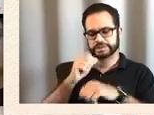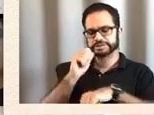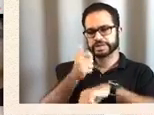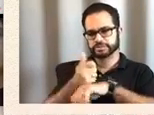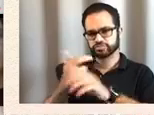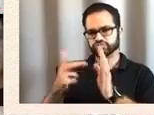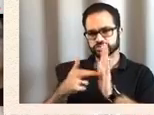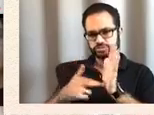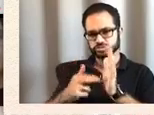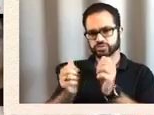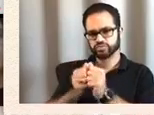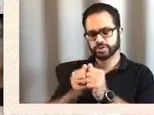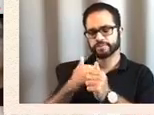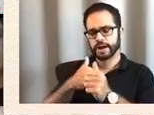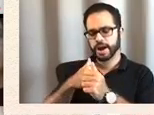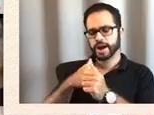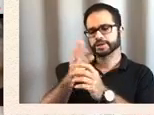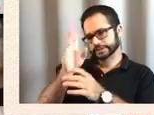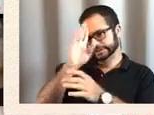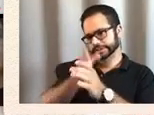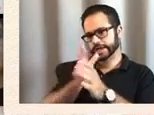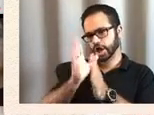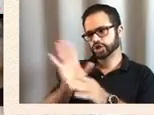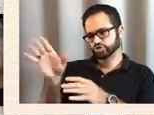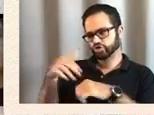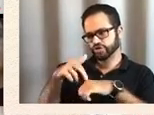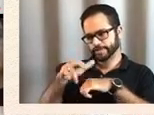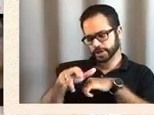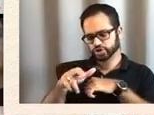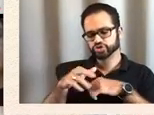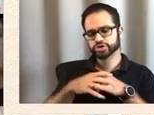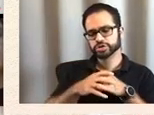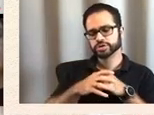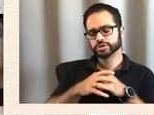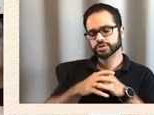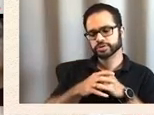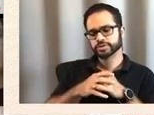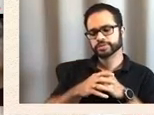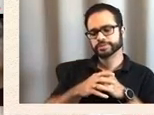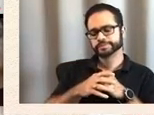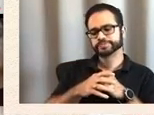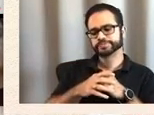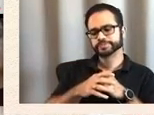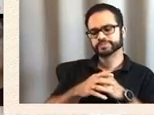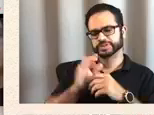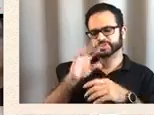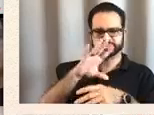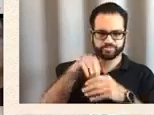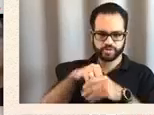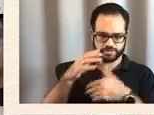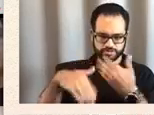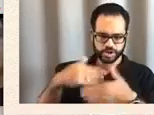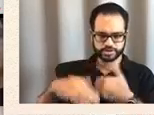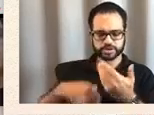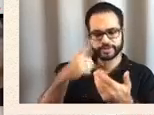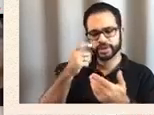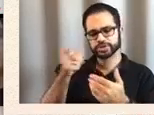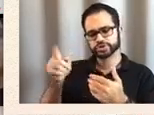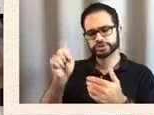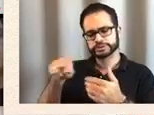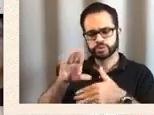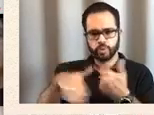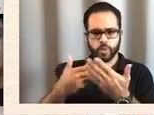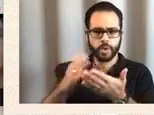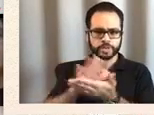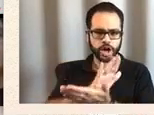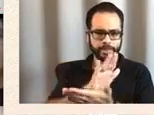my psychologist at the time. This was all just it was part of the process, because she knew the kind of documentation that was required,